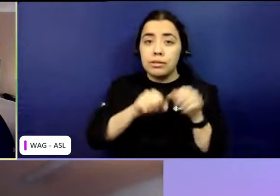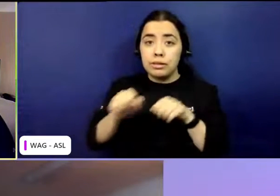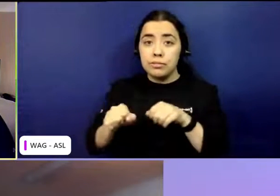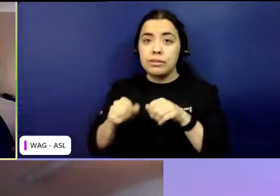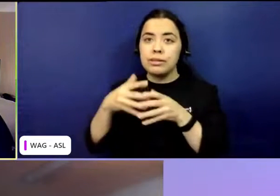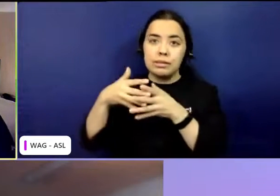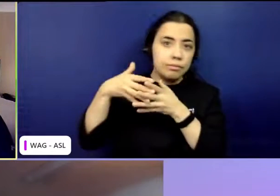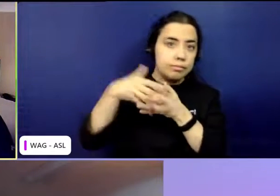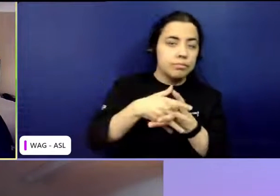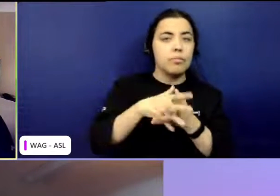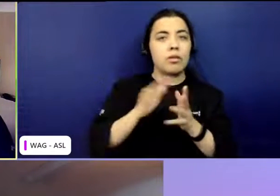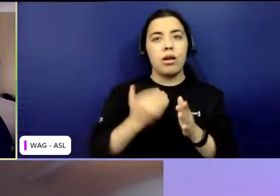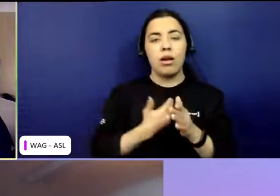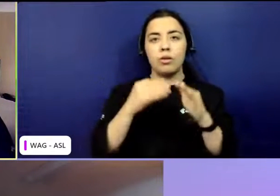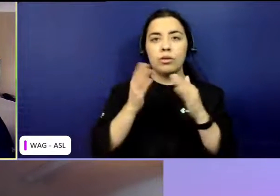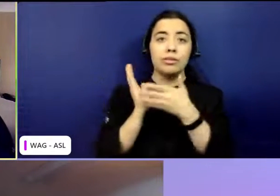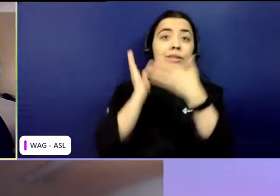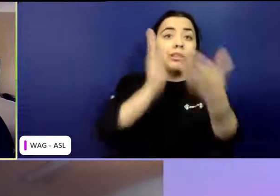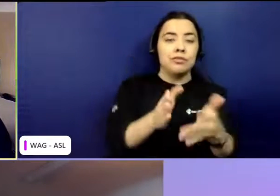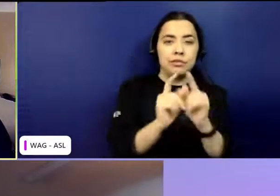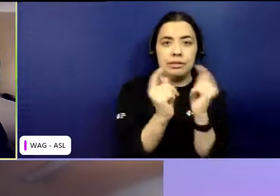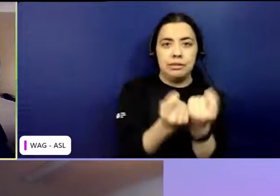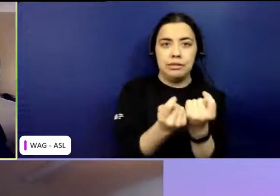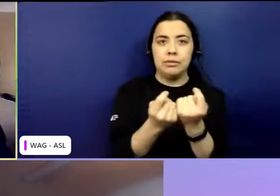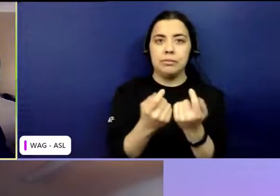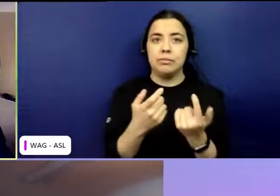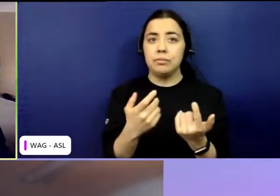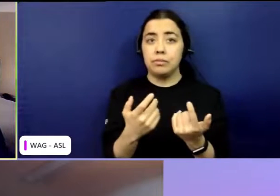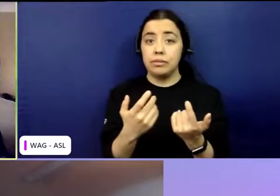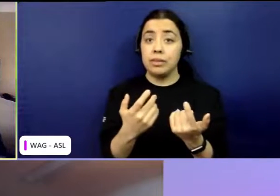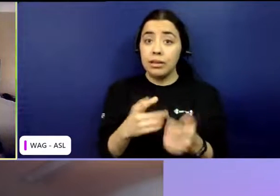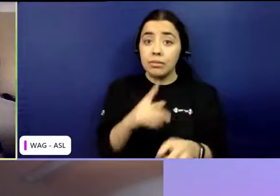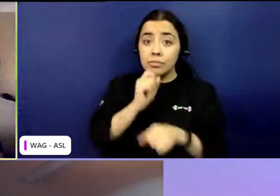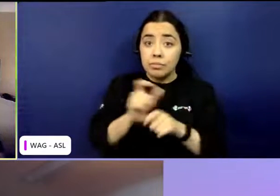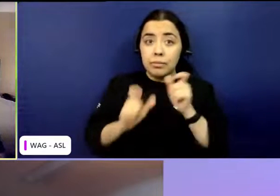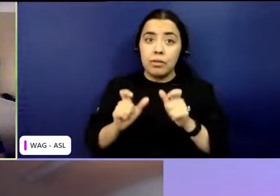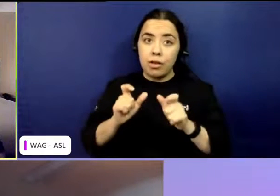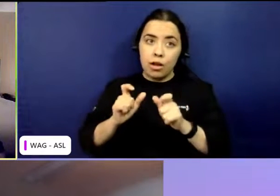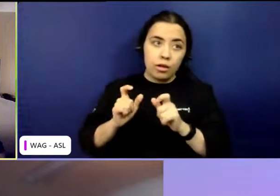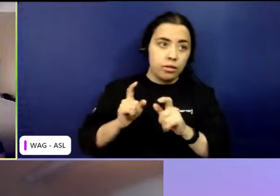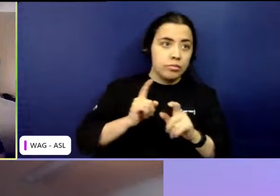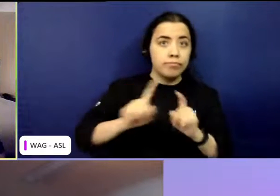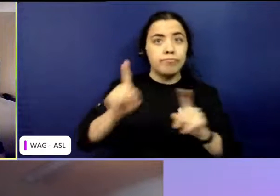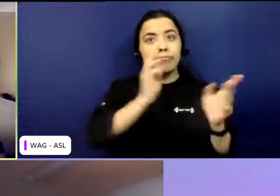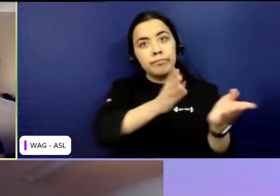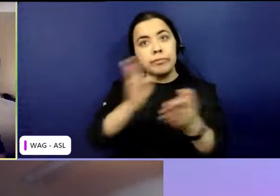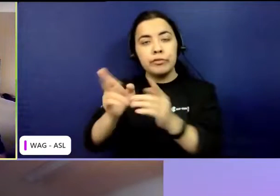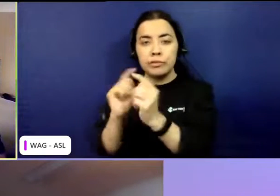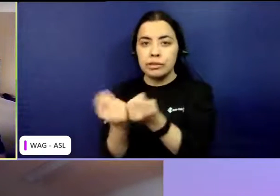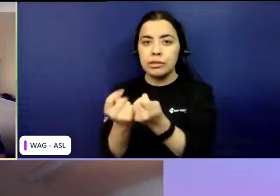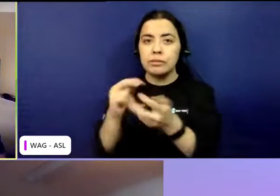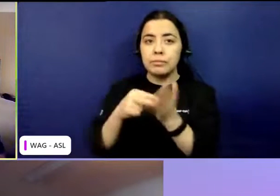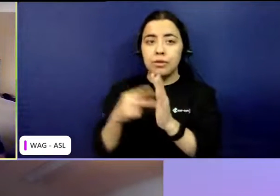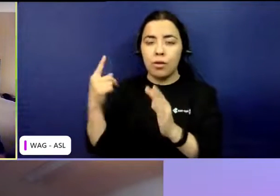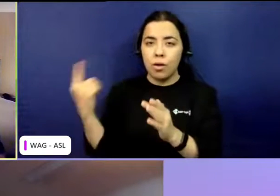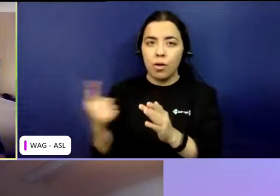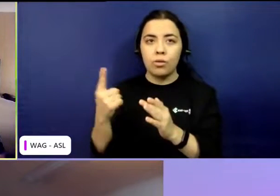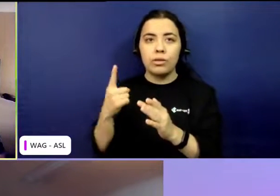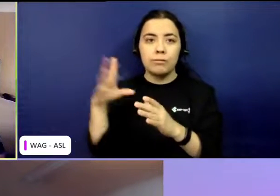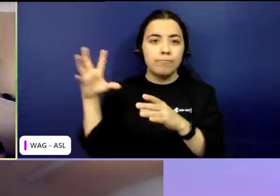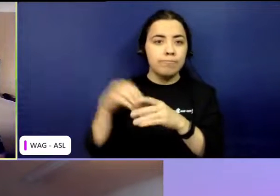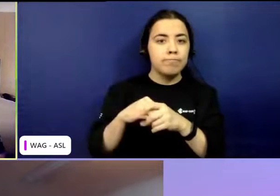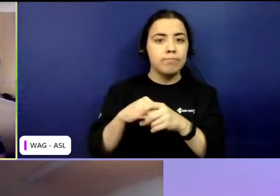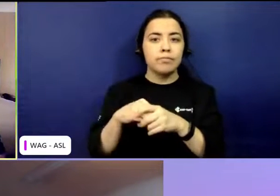delivery teams, on those agile delivery teams, which means that they are involved in all of the agile